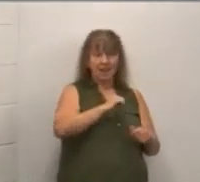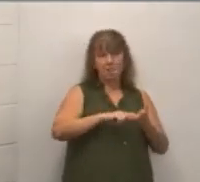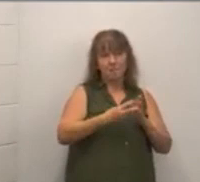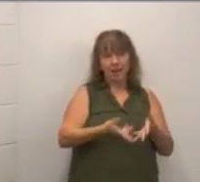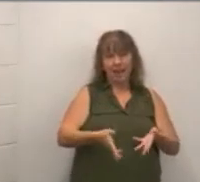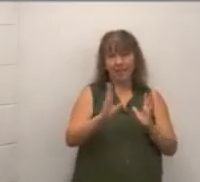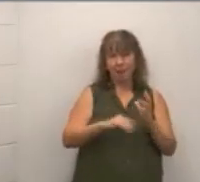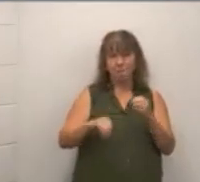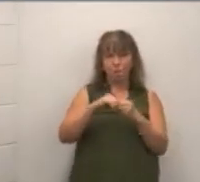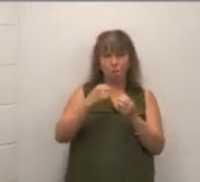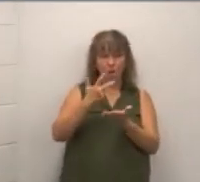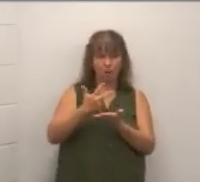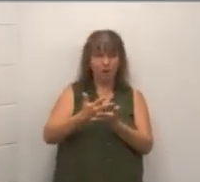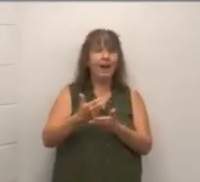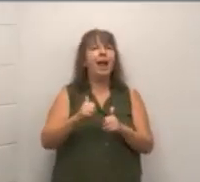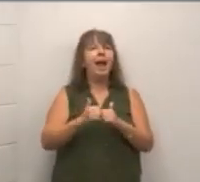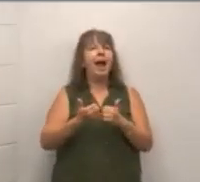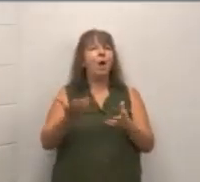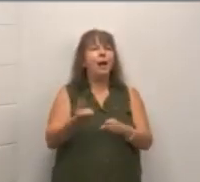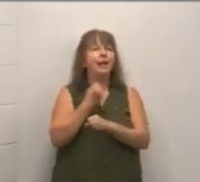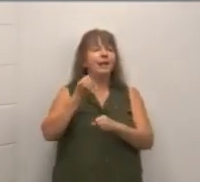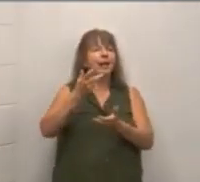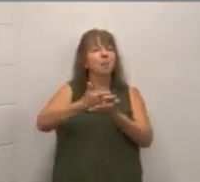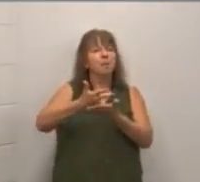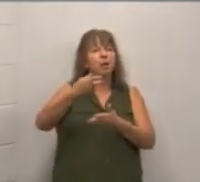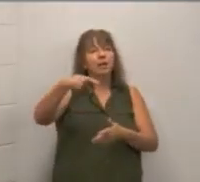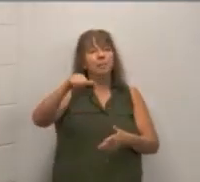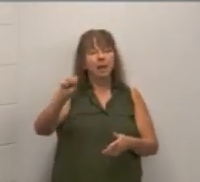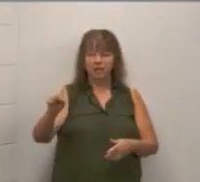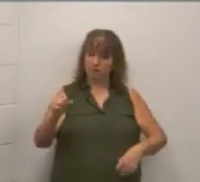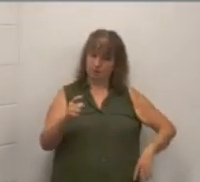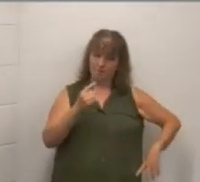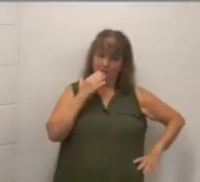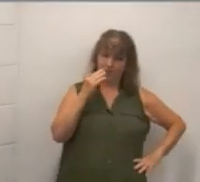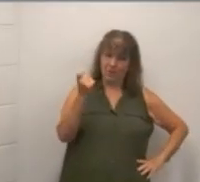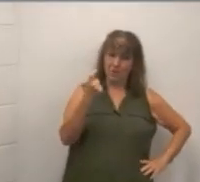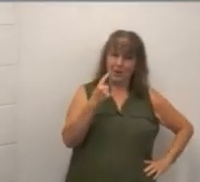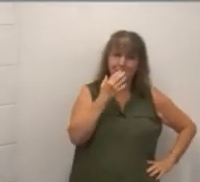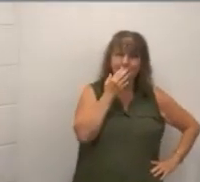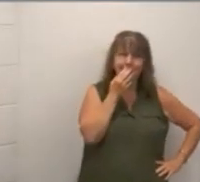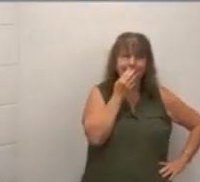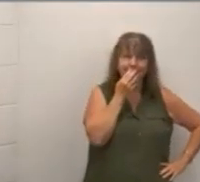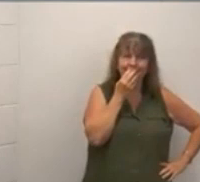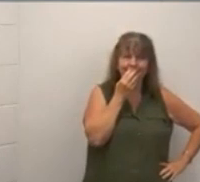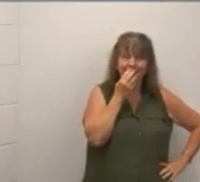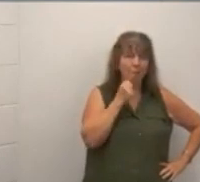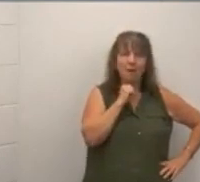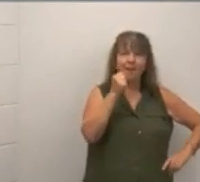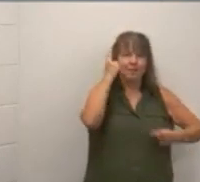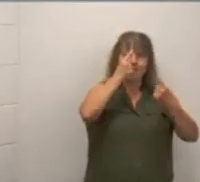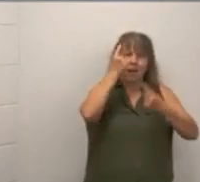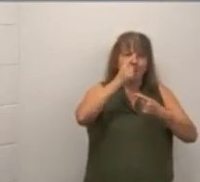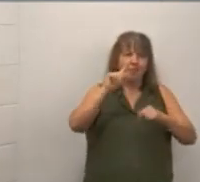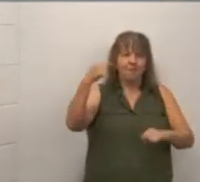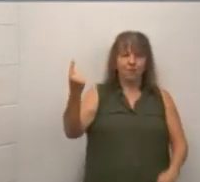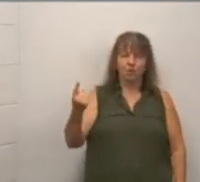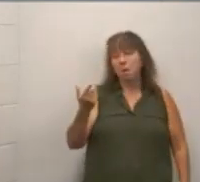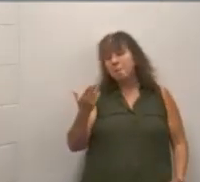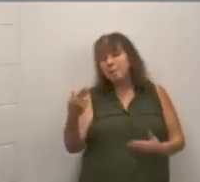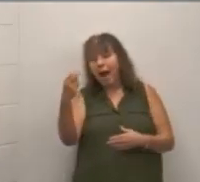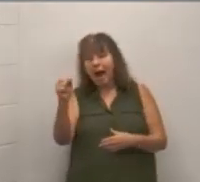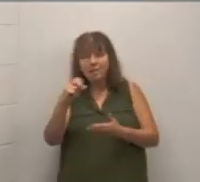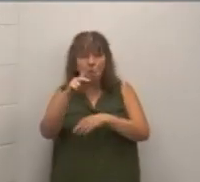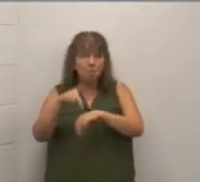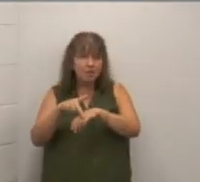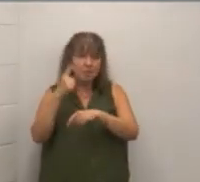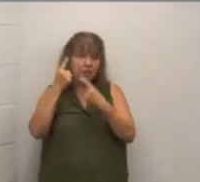so, how do we apply for a parking pass? That's a really good question. I don't even think that we have thought about that. Maybe the high school principals have,